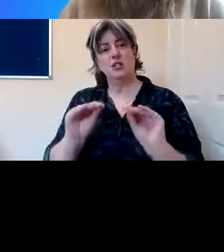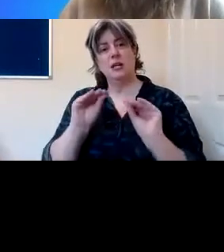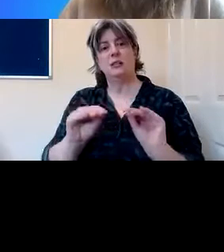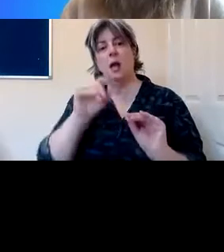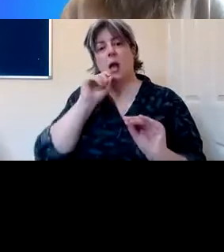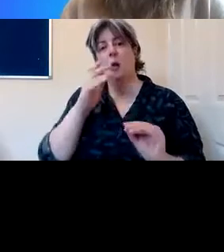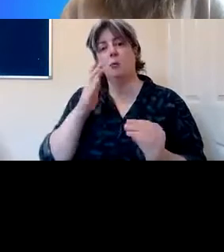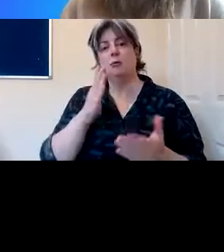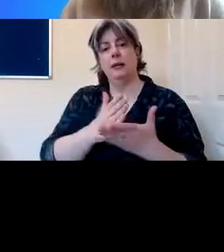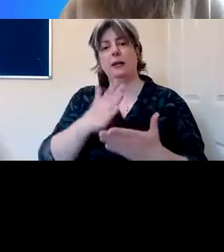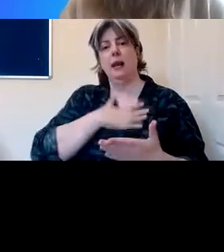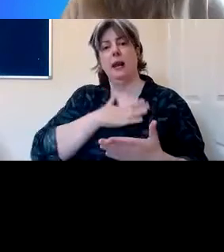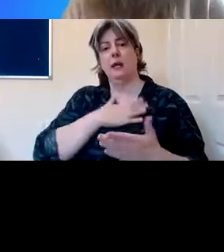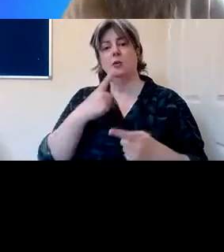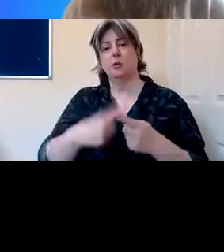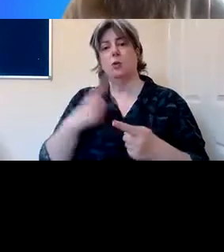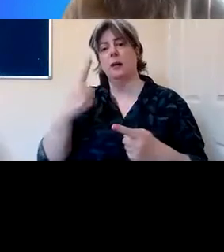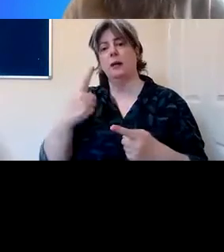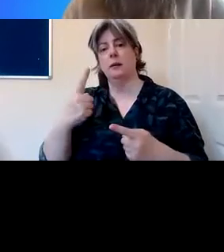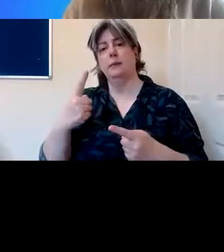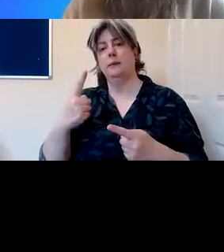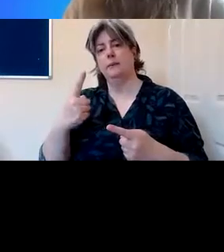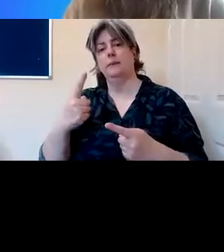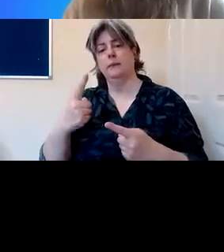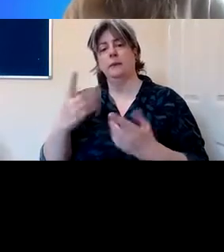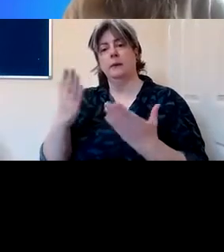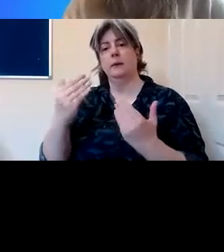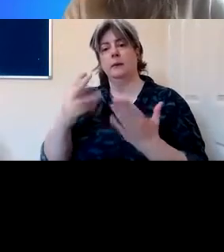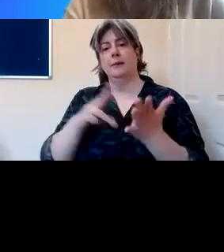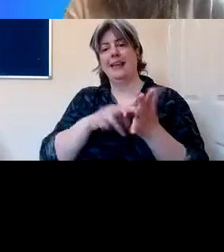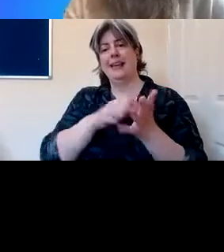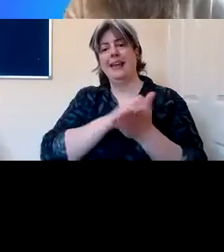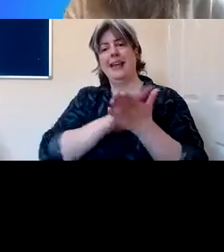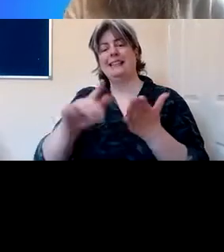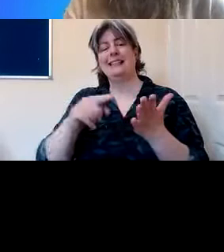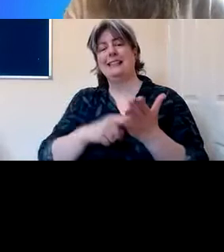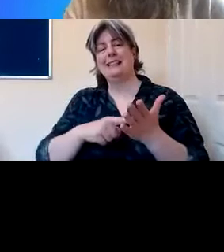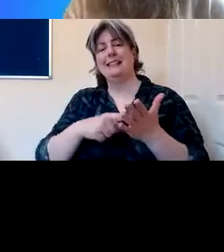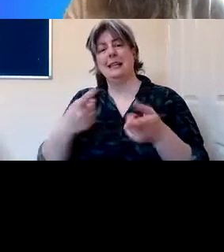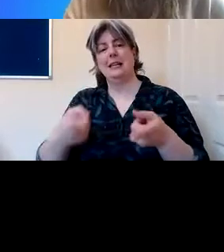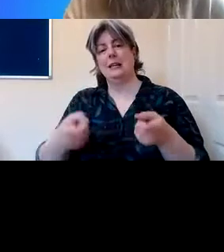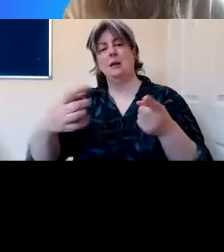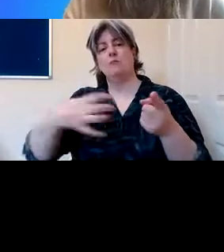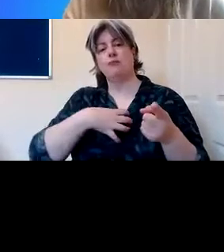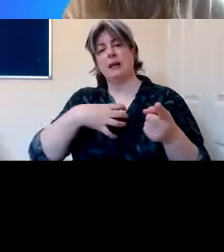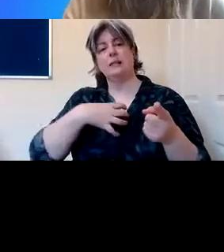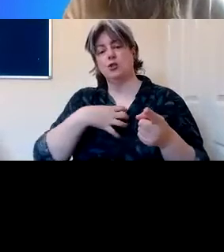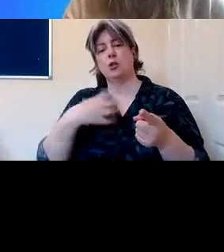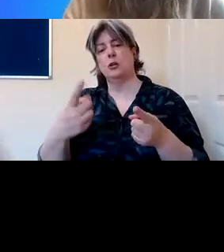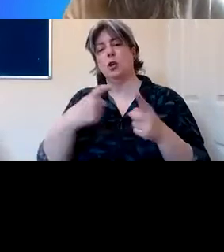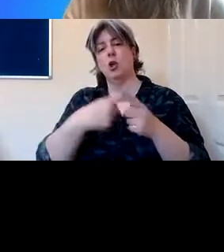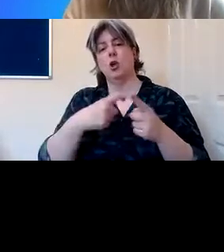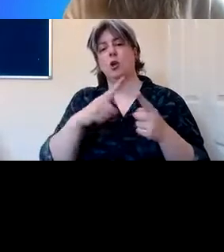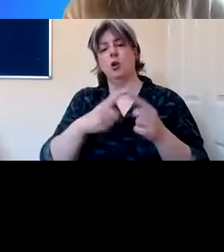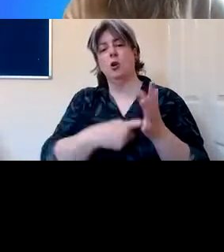really quickly bring in our NAHT Cymru President, Karina Hansen, just briefly before we finish, just for any